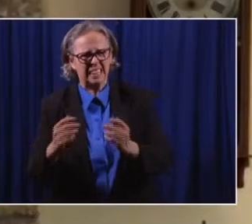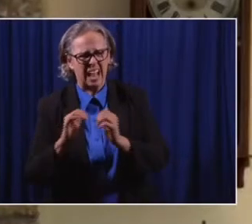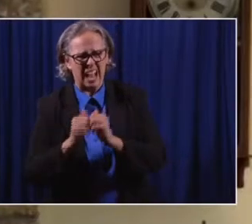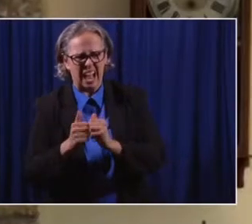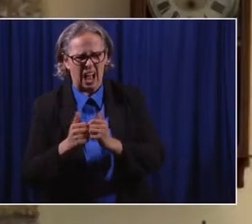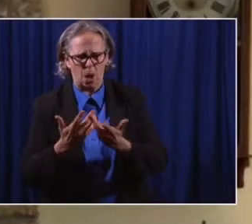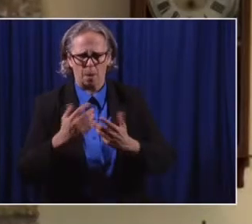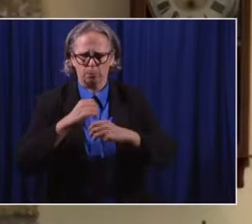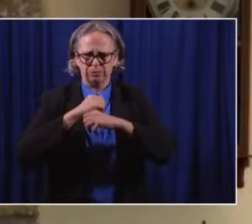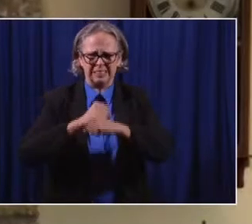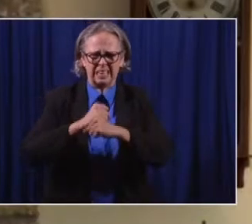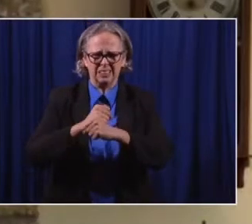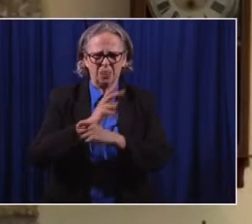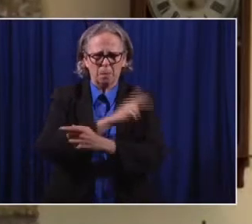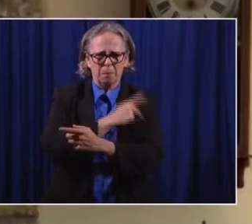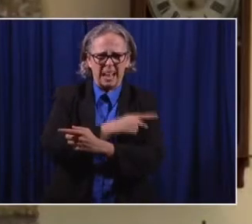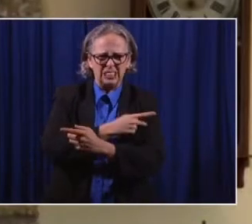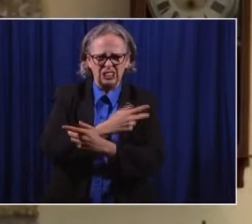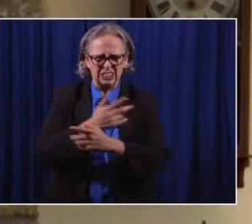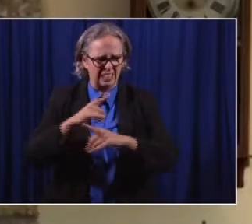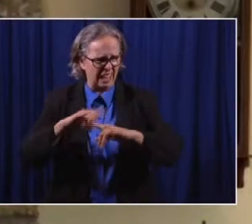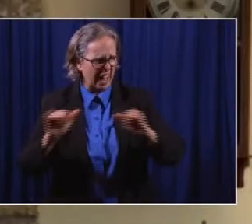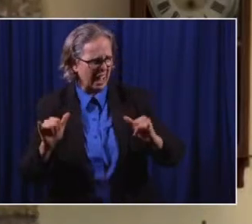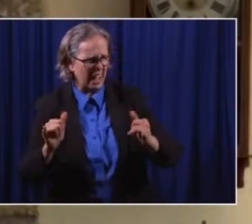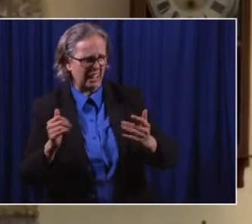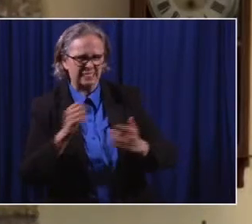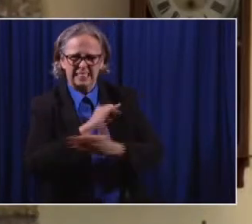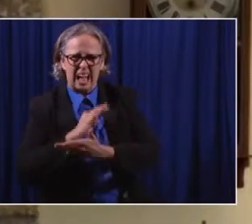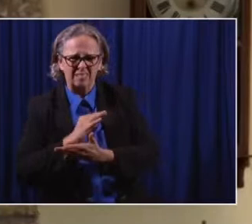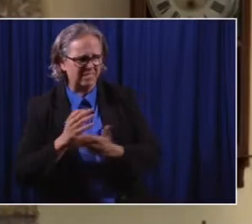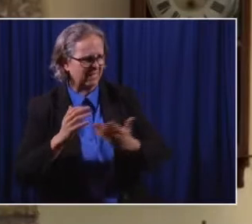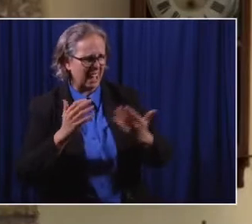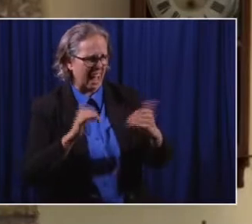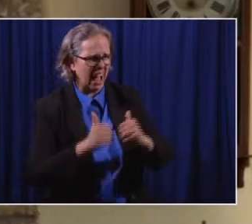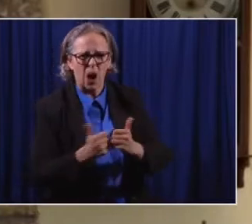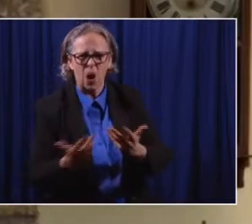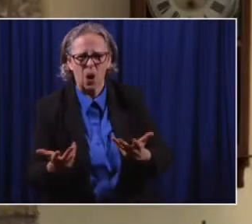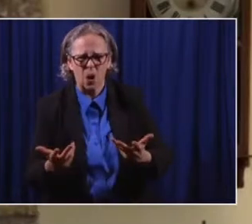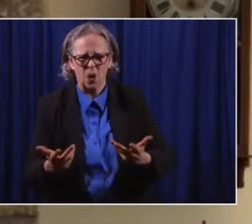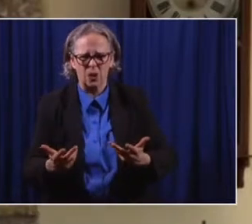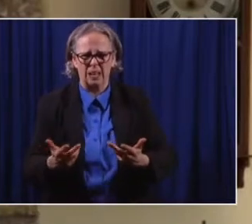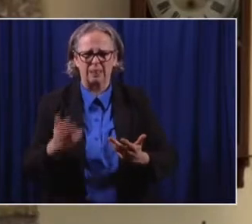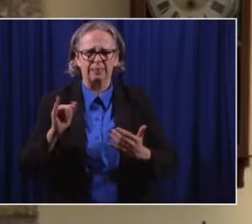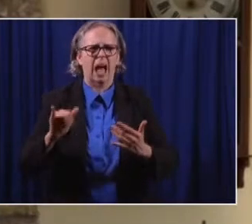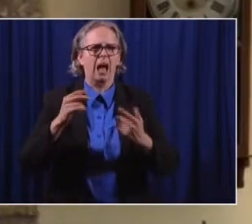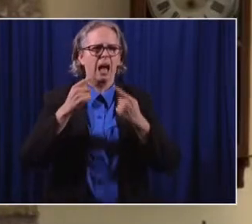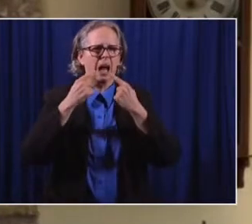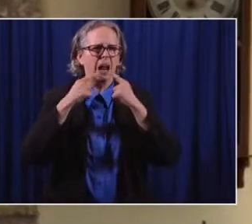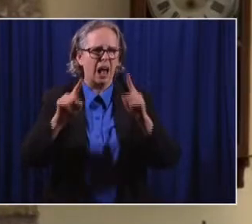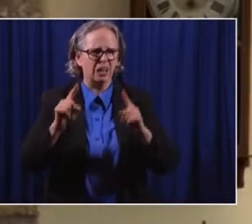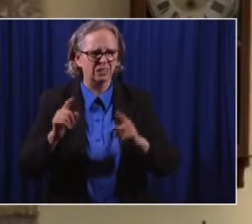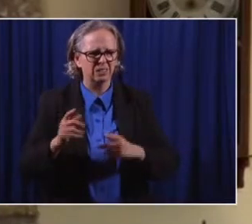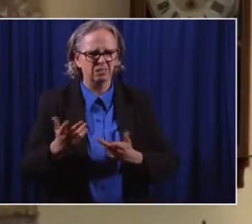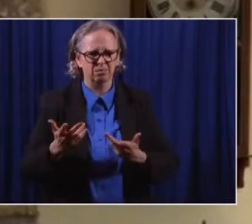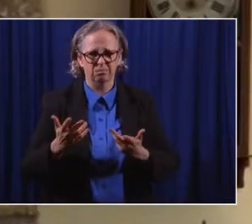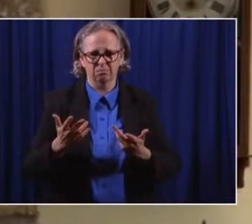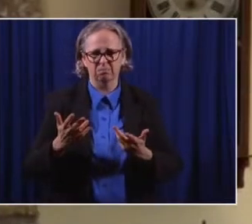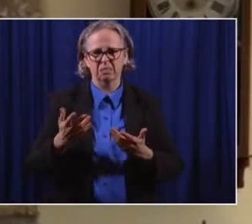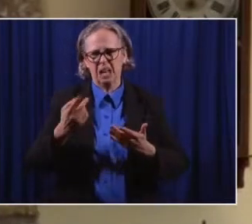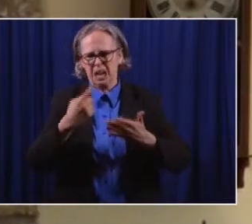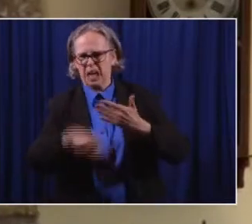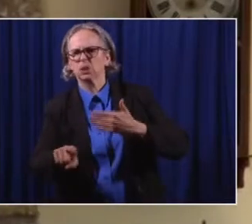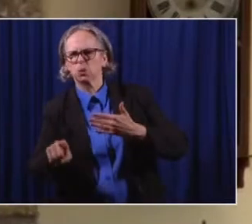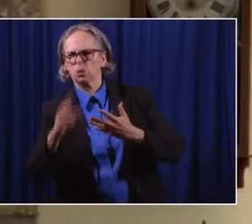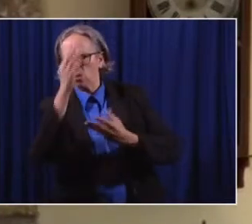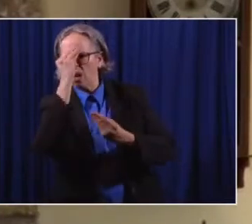live in the nursing home. And we will have that announcement sometime within the next week or so, how we're going